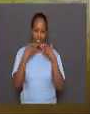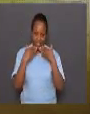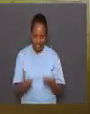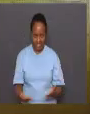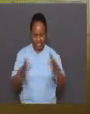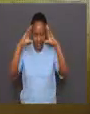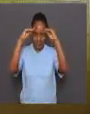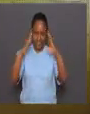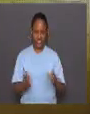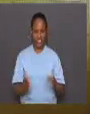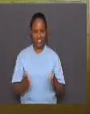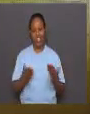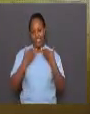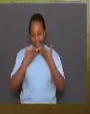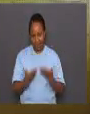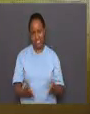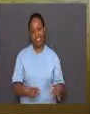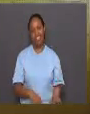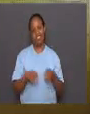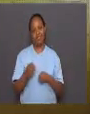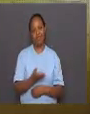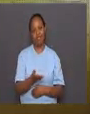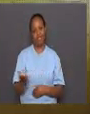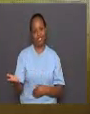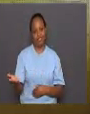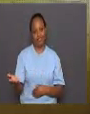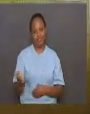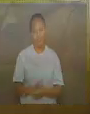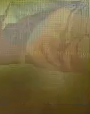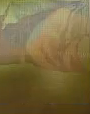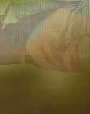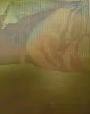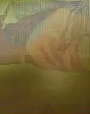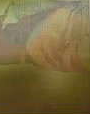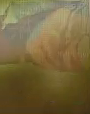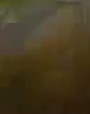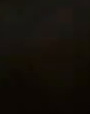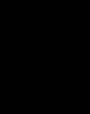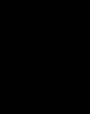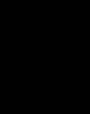Until next time, thank you, teacher. Thank you, students.